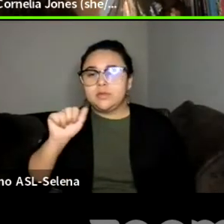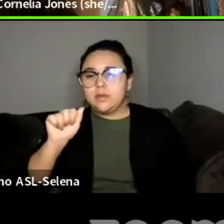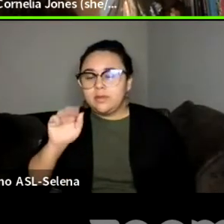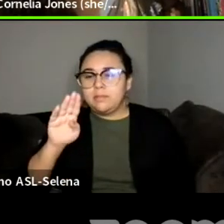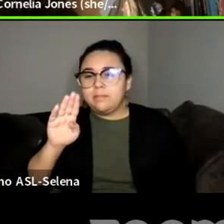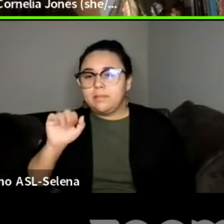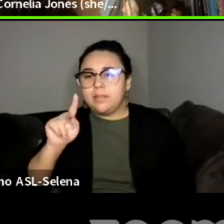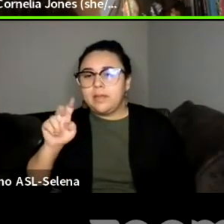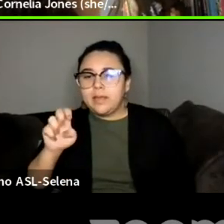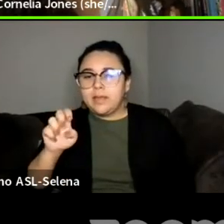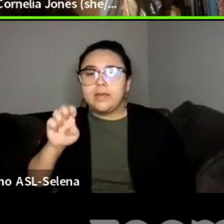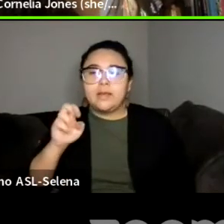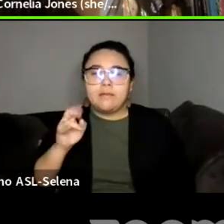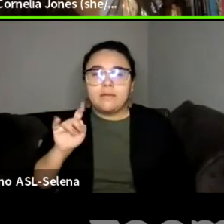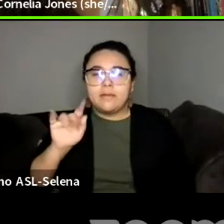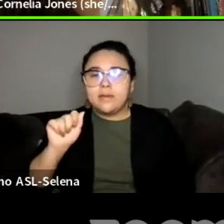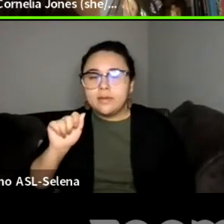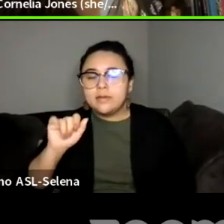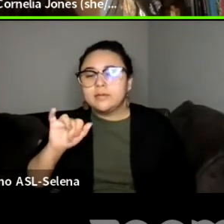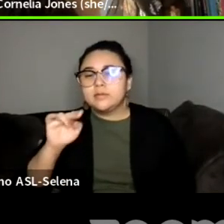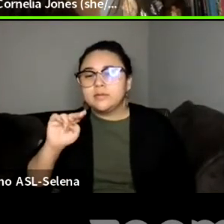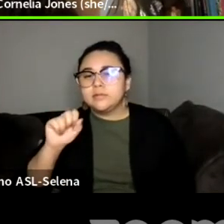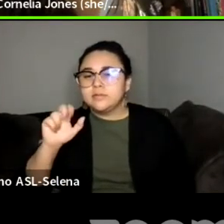Jensen on